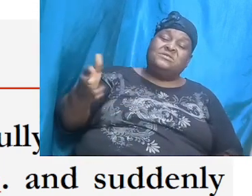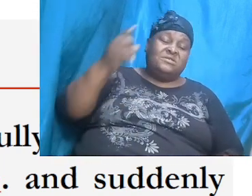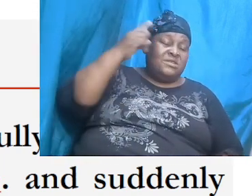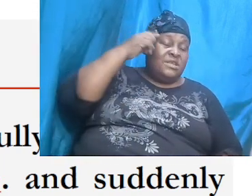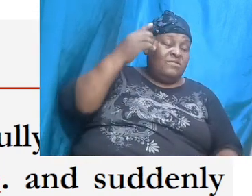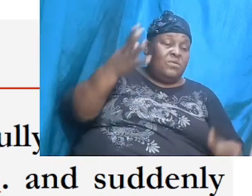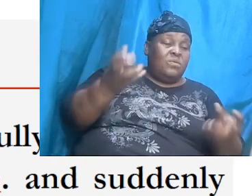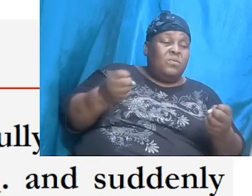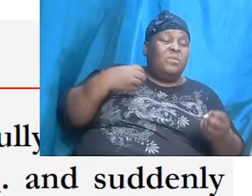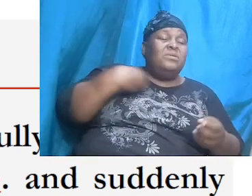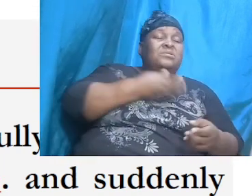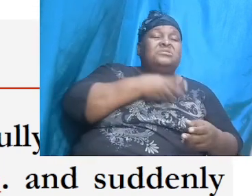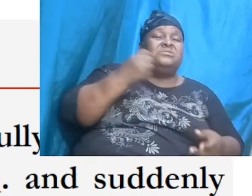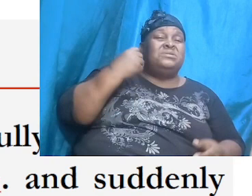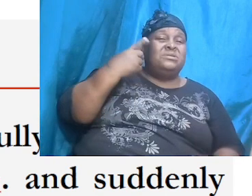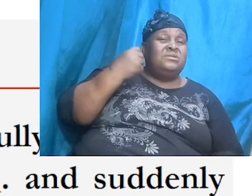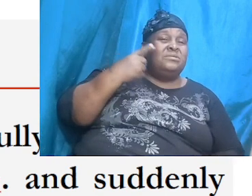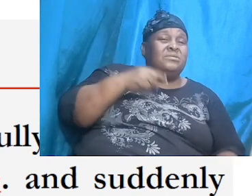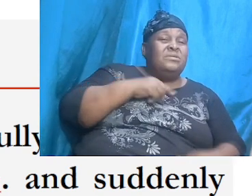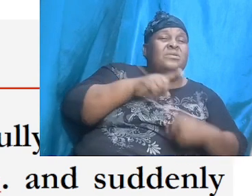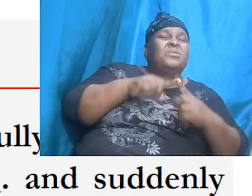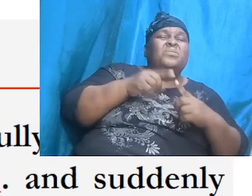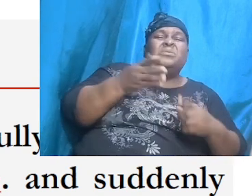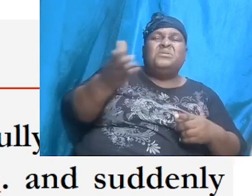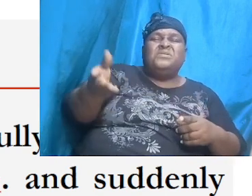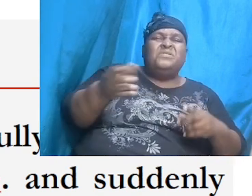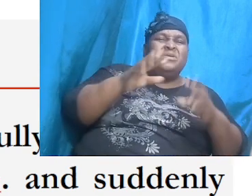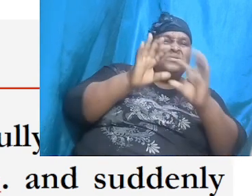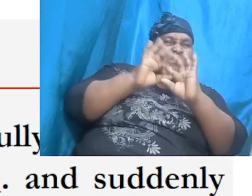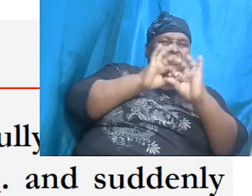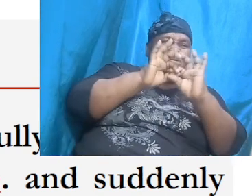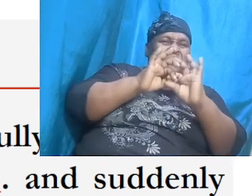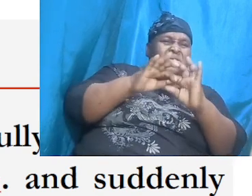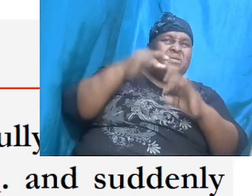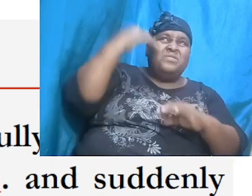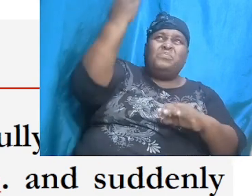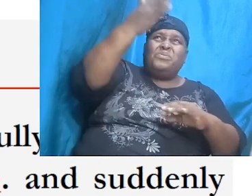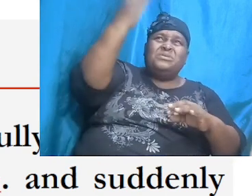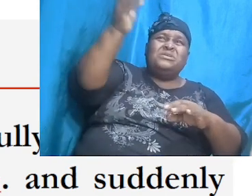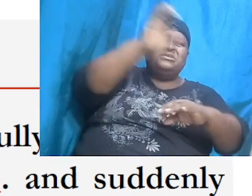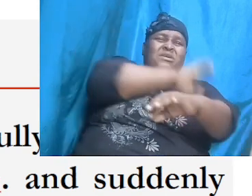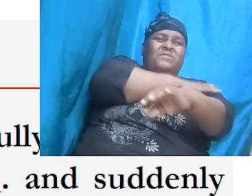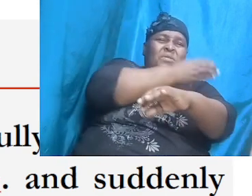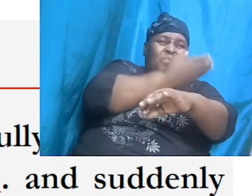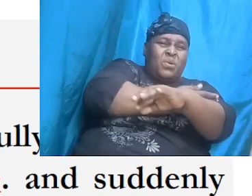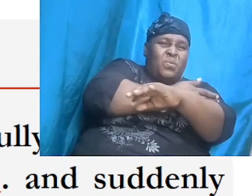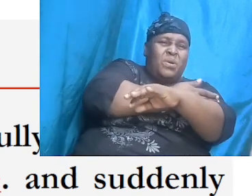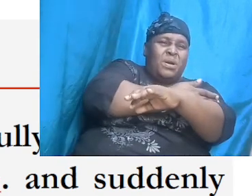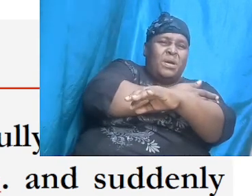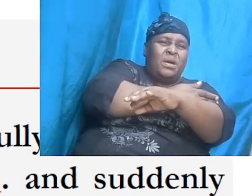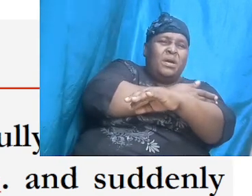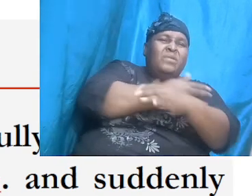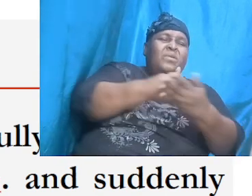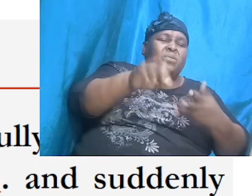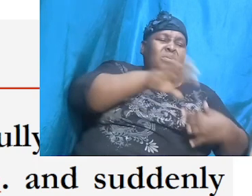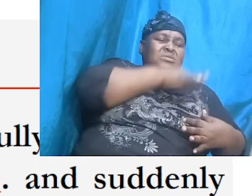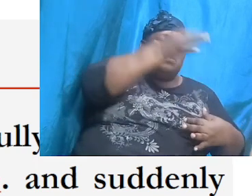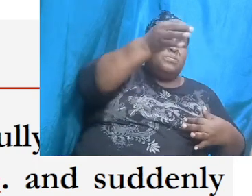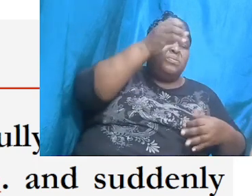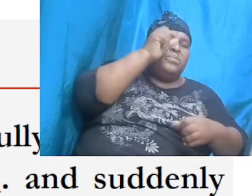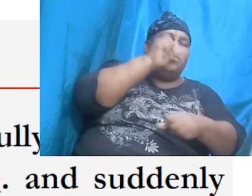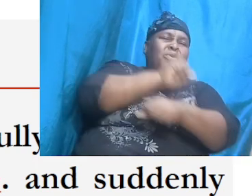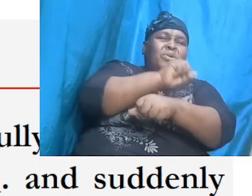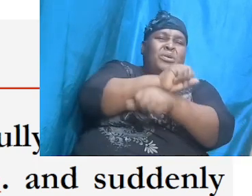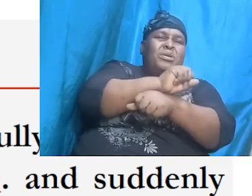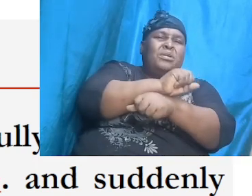understand. I believe that when there's unity, the presence and the power of his Holy Ghost will be present and operating. Amen.